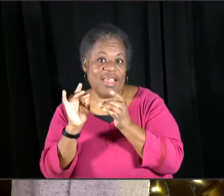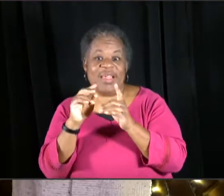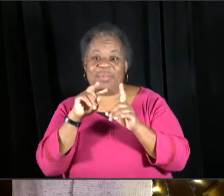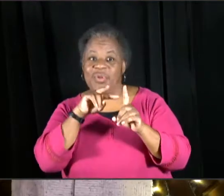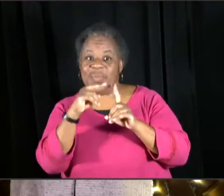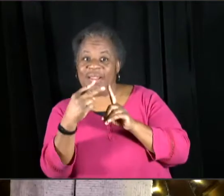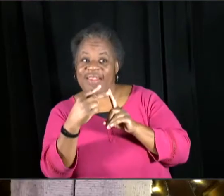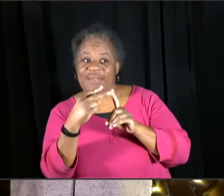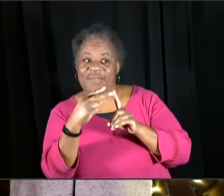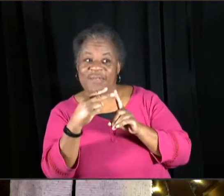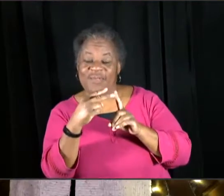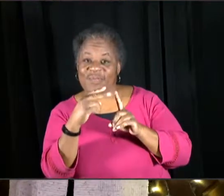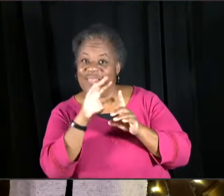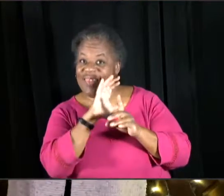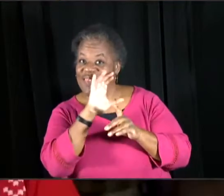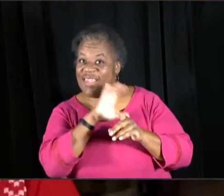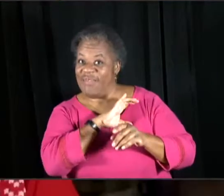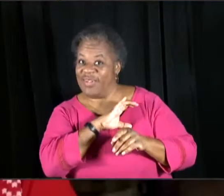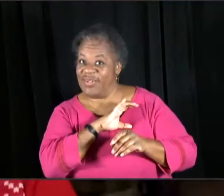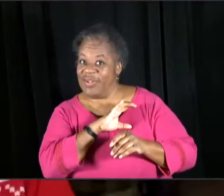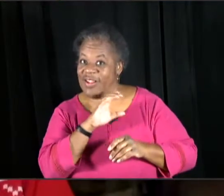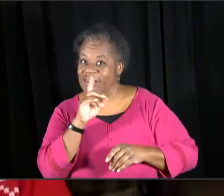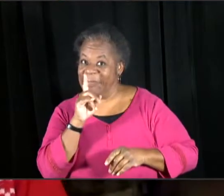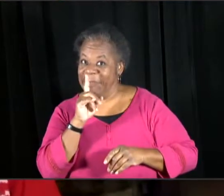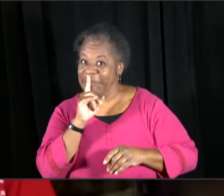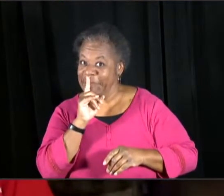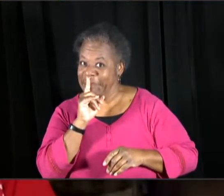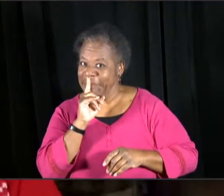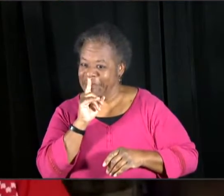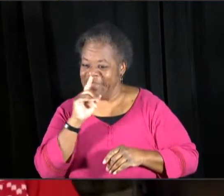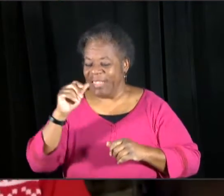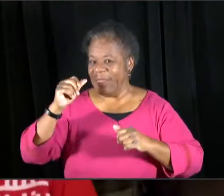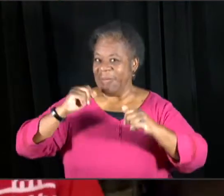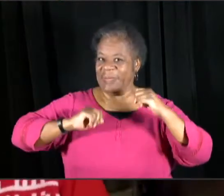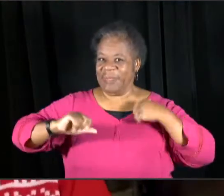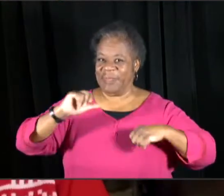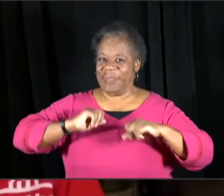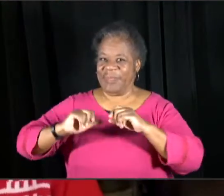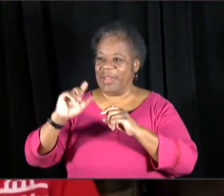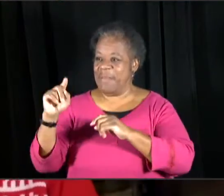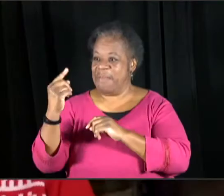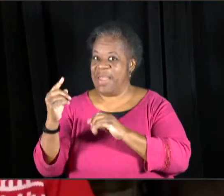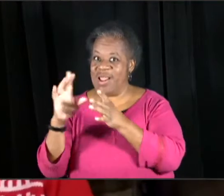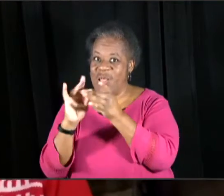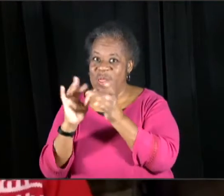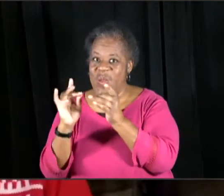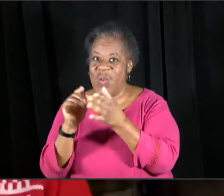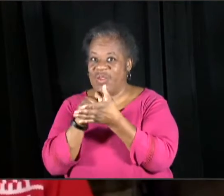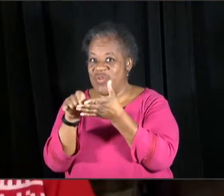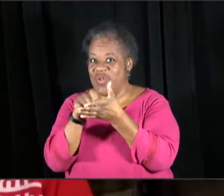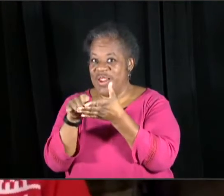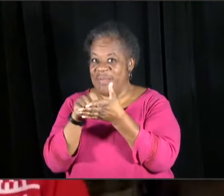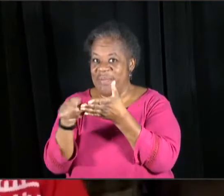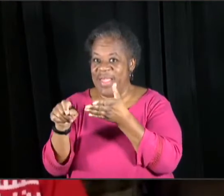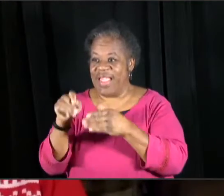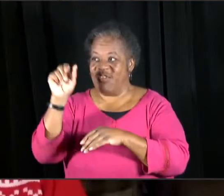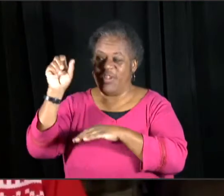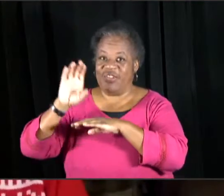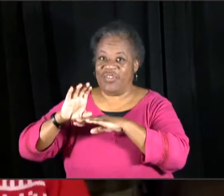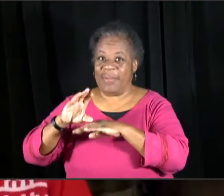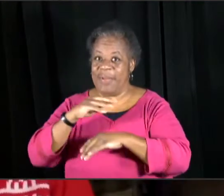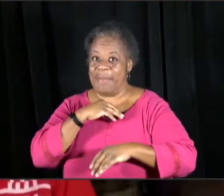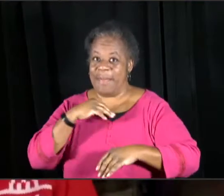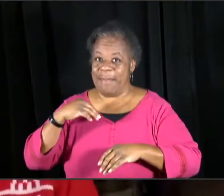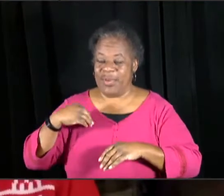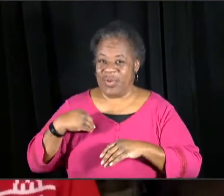not going to tell you that quite yet. Our monologue was written by a congregational member in Watertown, Megan Blosser, in